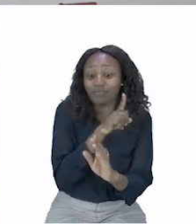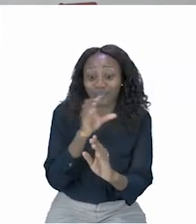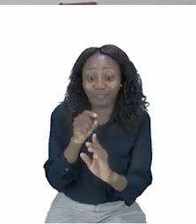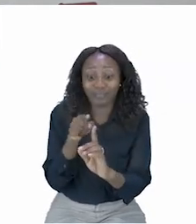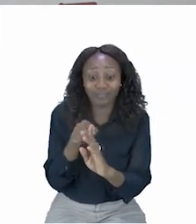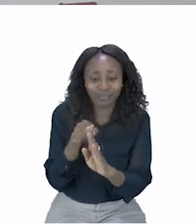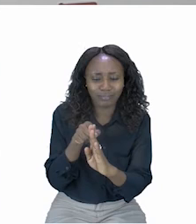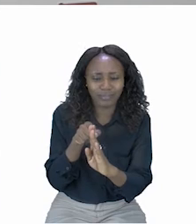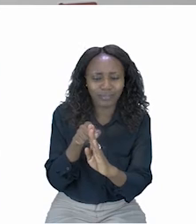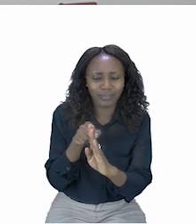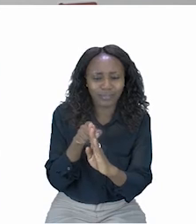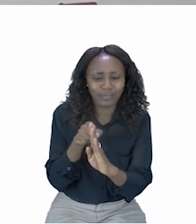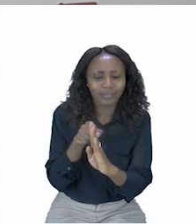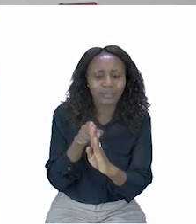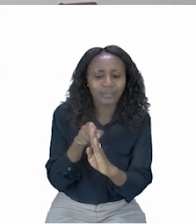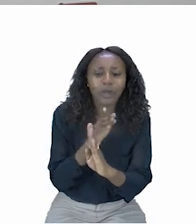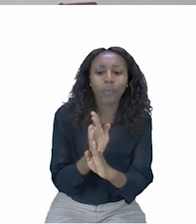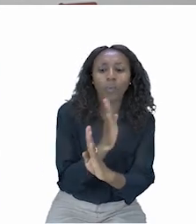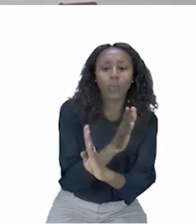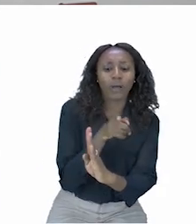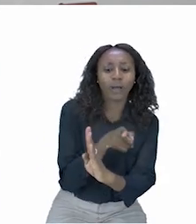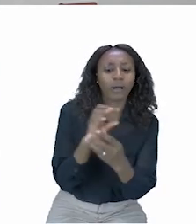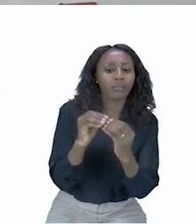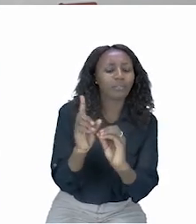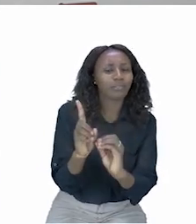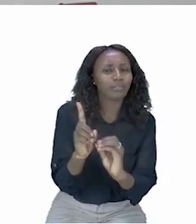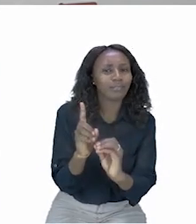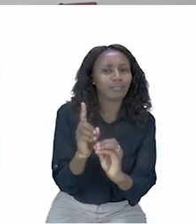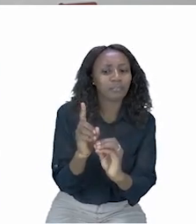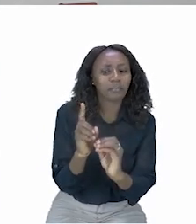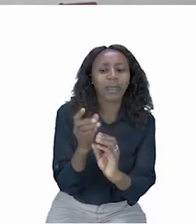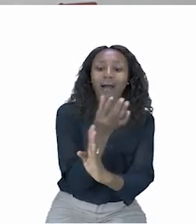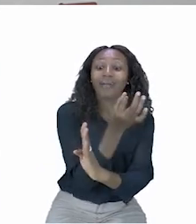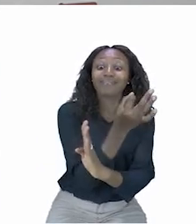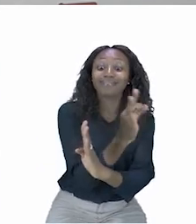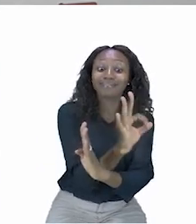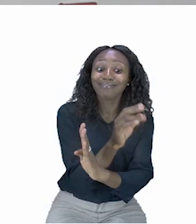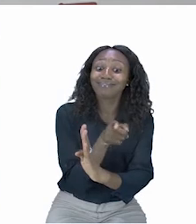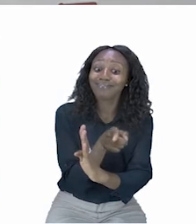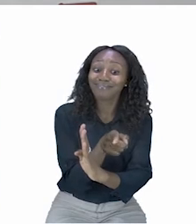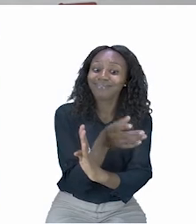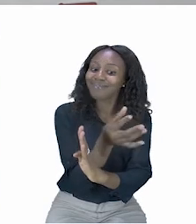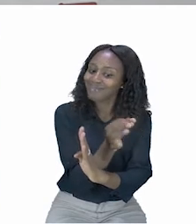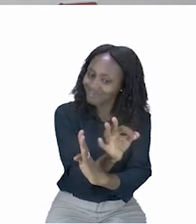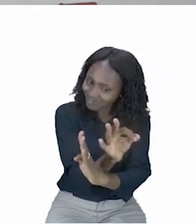then what is standing before 10? Yes, it is the